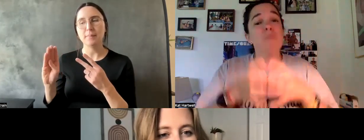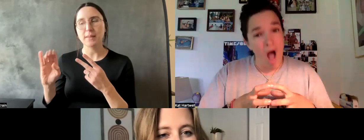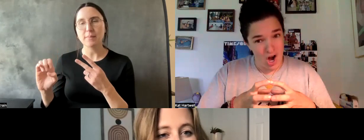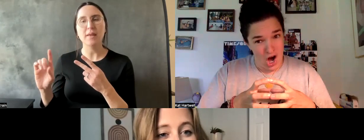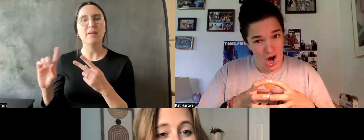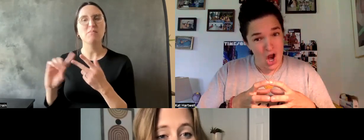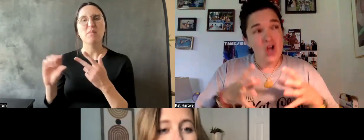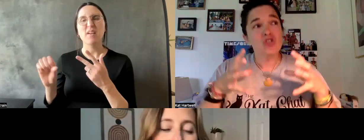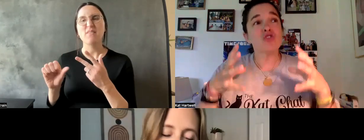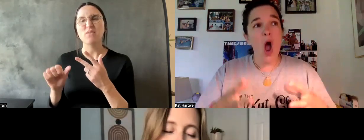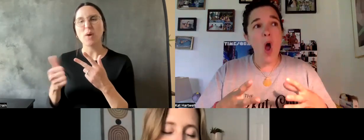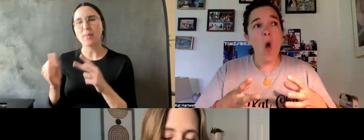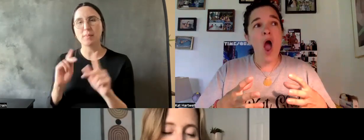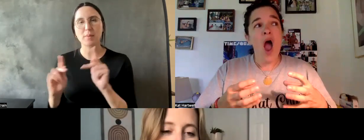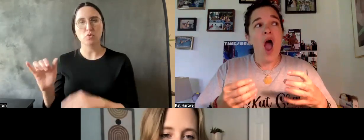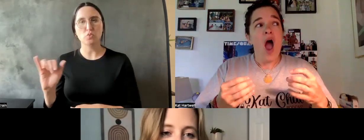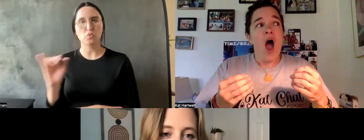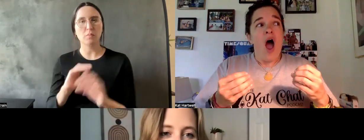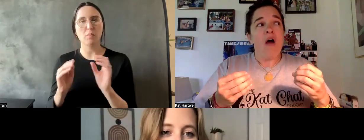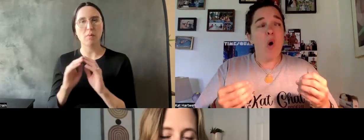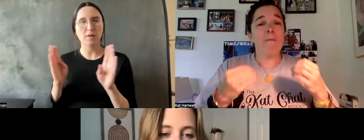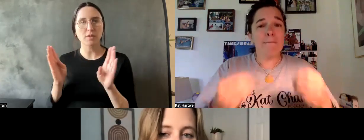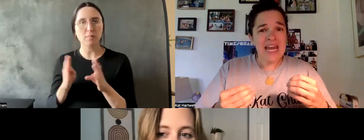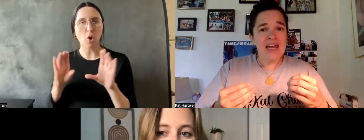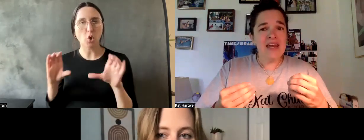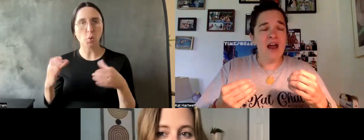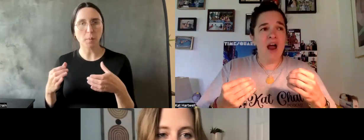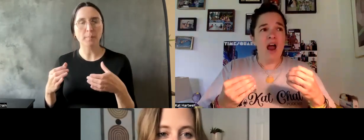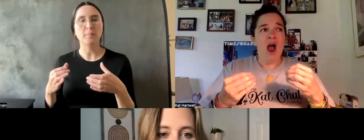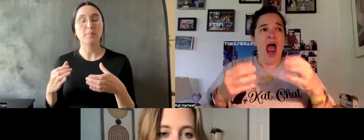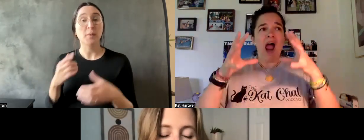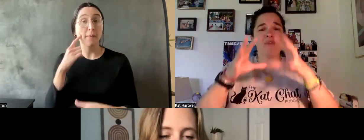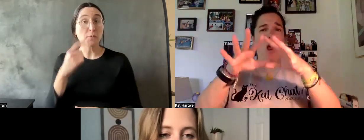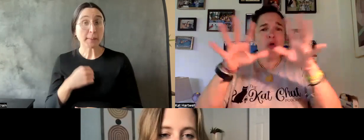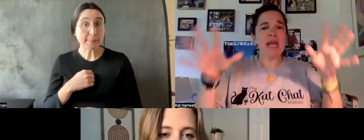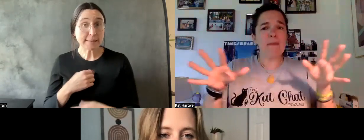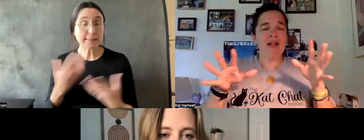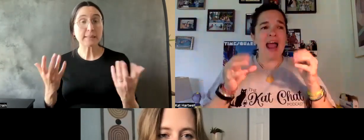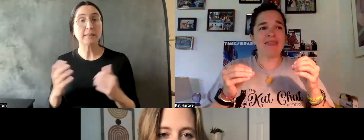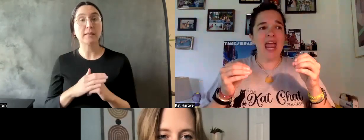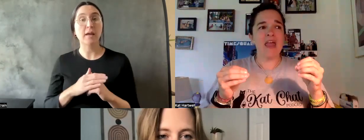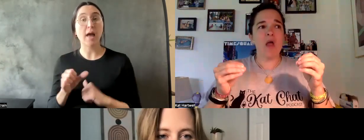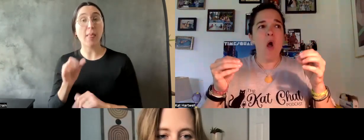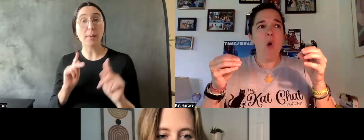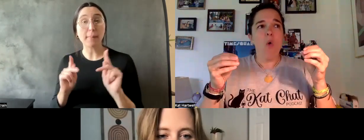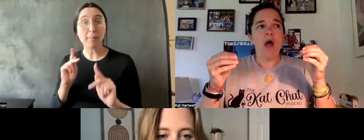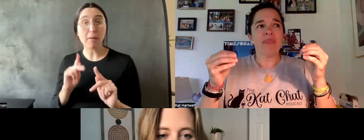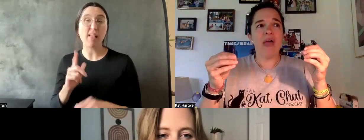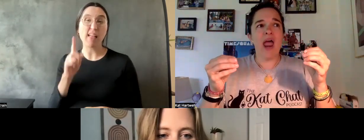was smaller. yeah, So for me and from other people, I